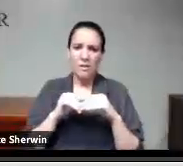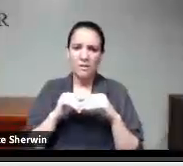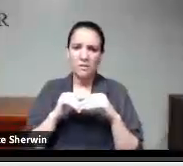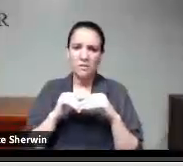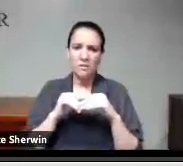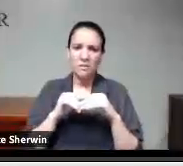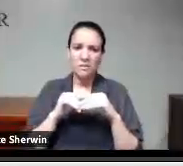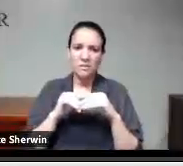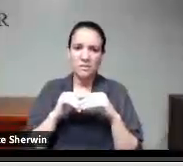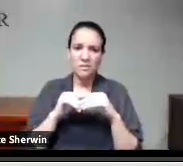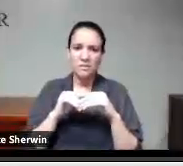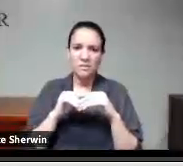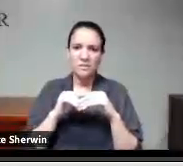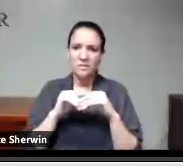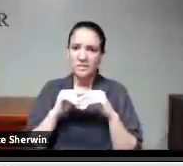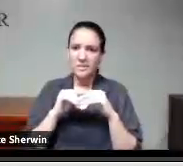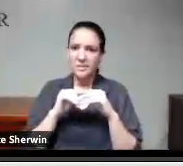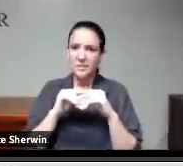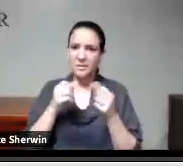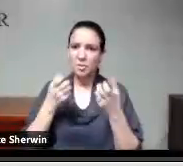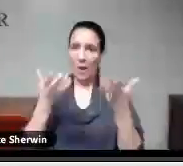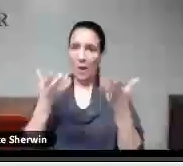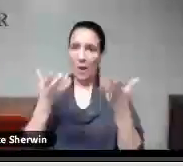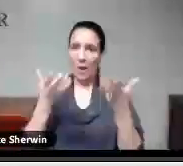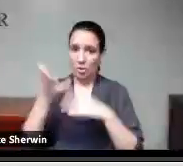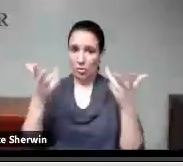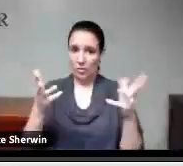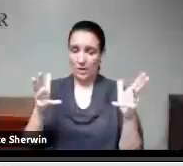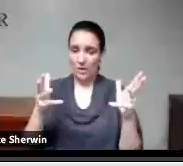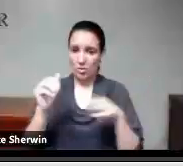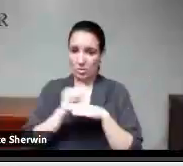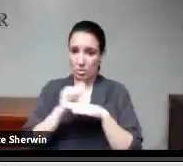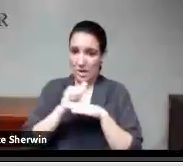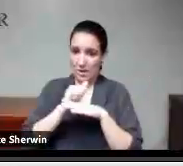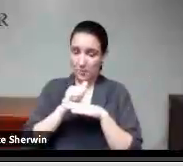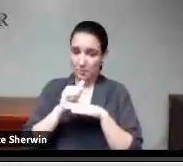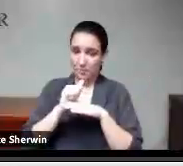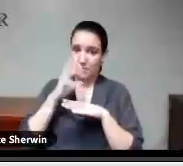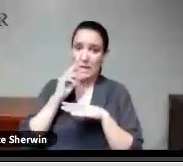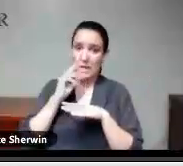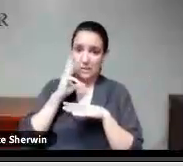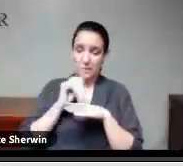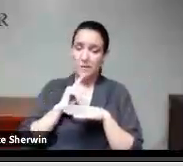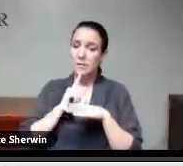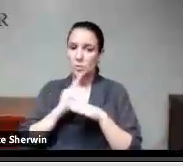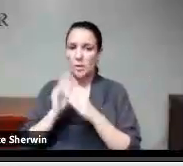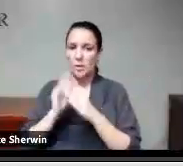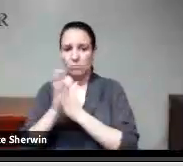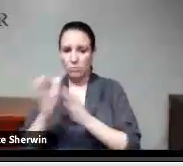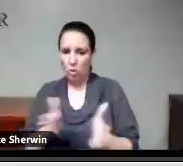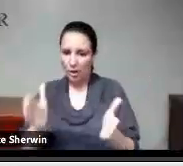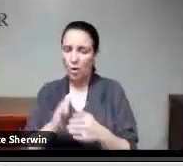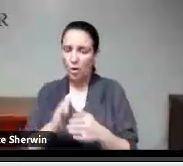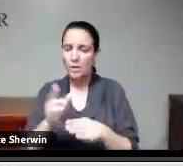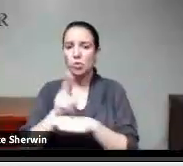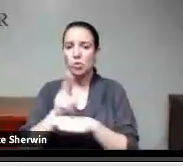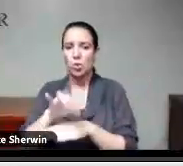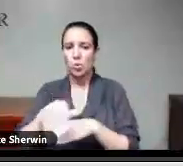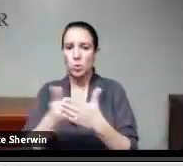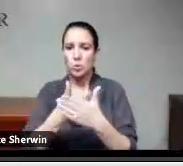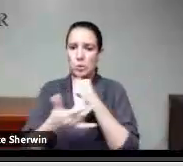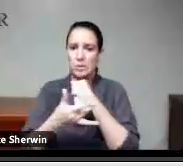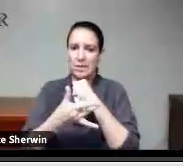feedback outside of the training experience and in the real work experience that reinforces that new behavioral expectation. And